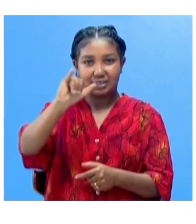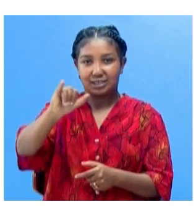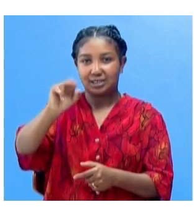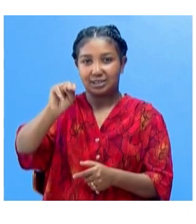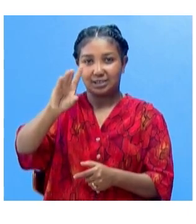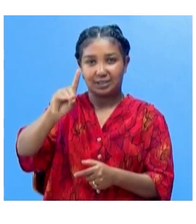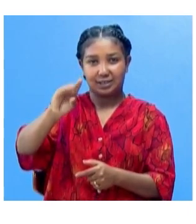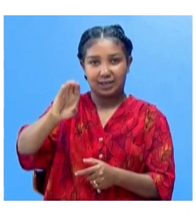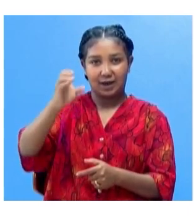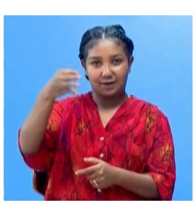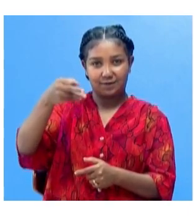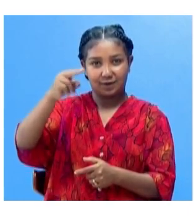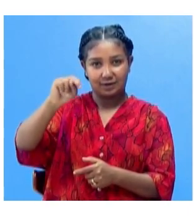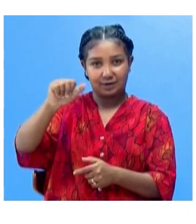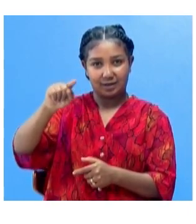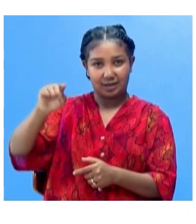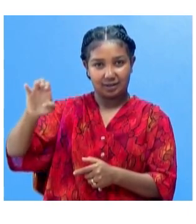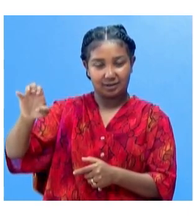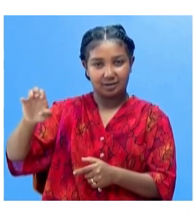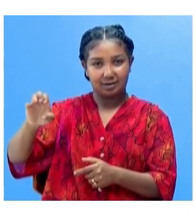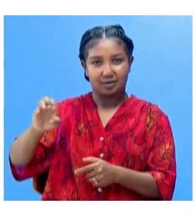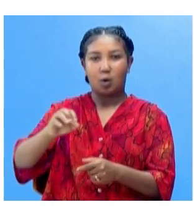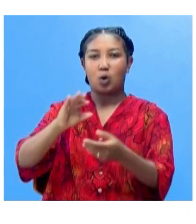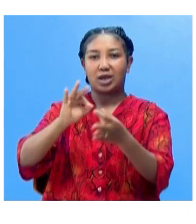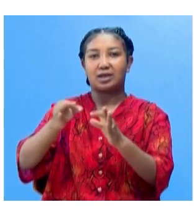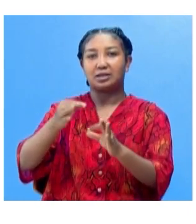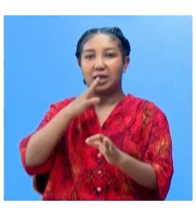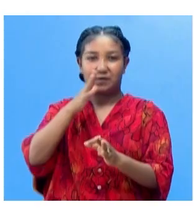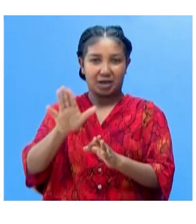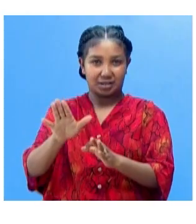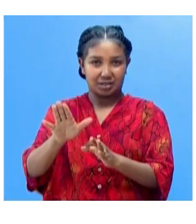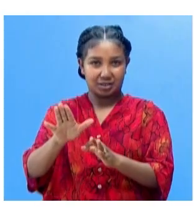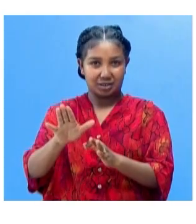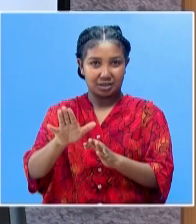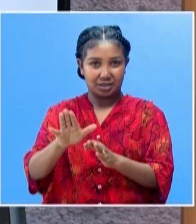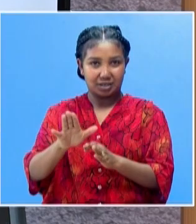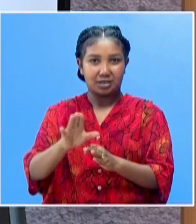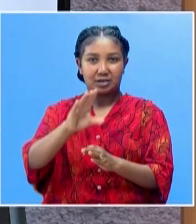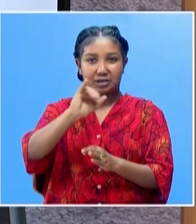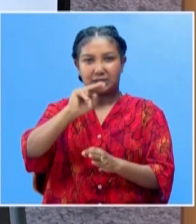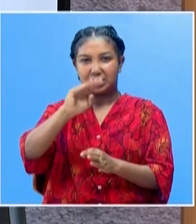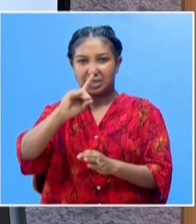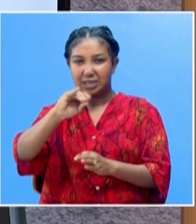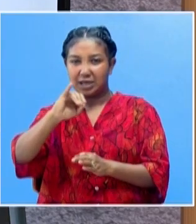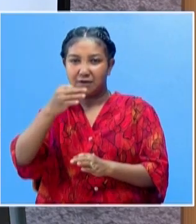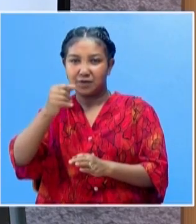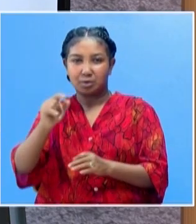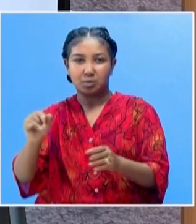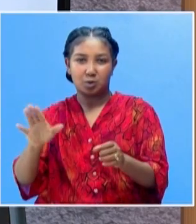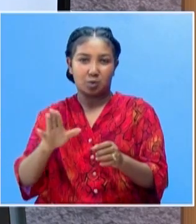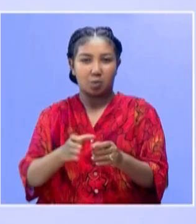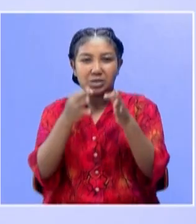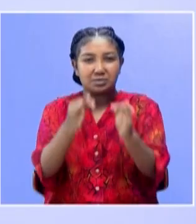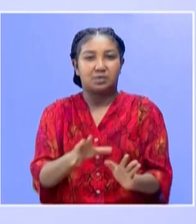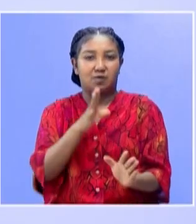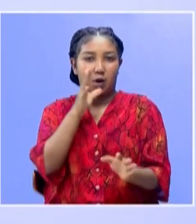Indefinite adjectives, as the name implies, indefinite means something which is not